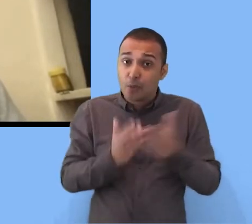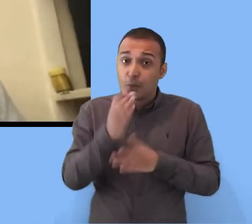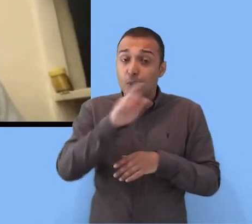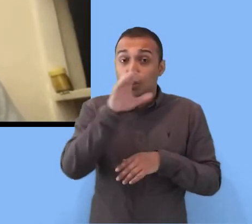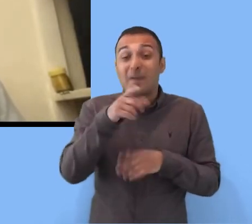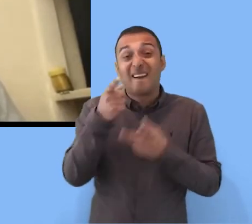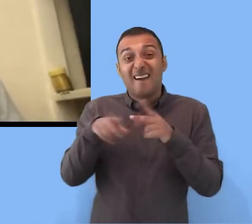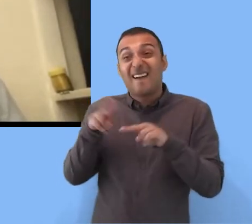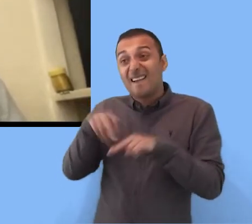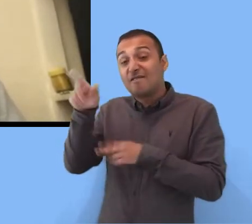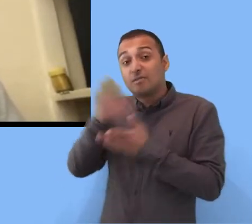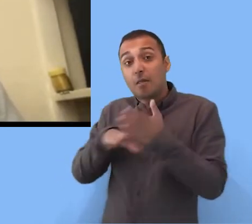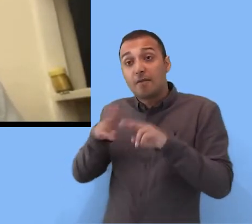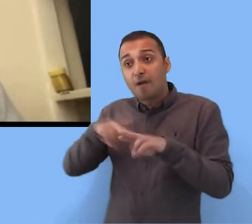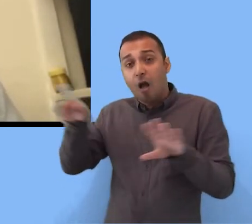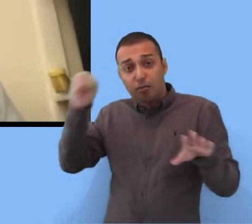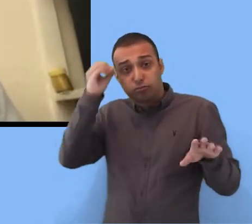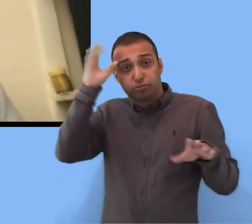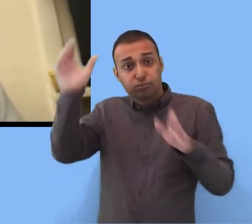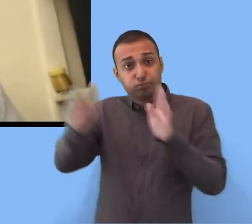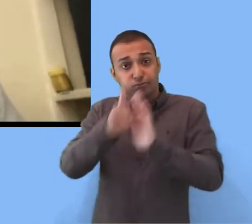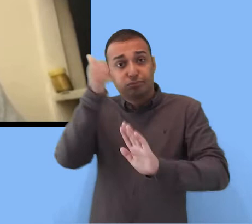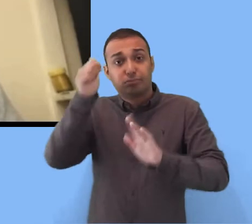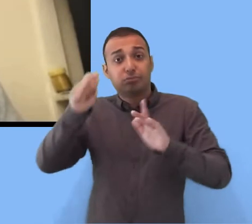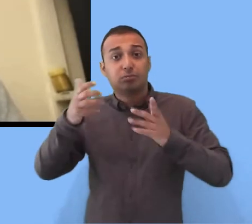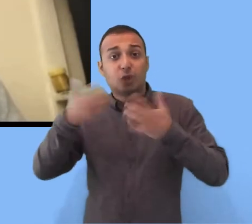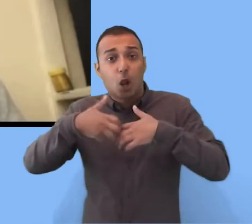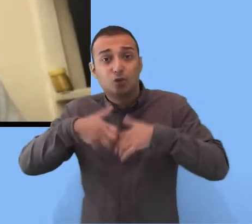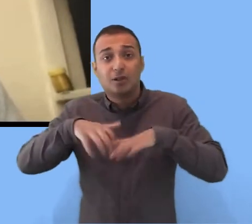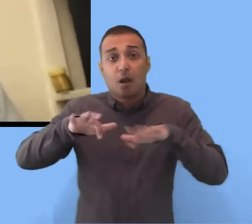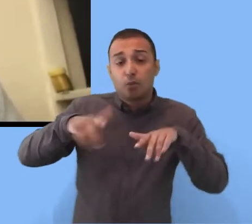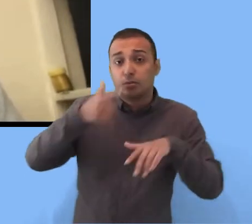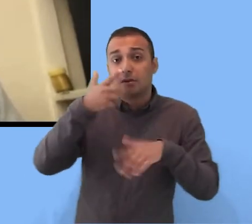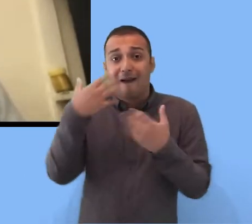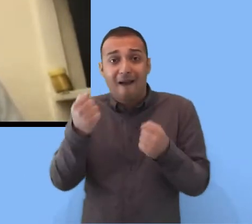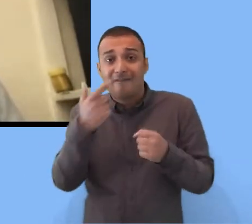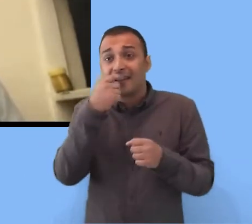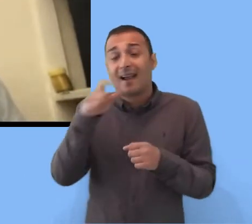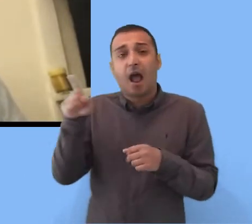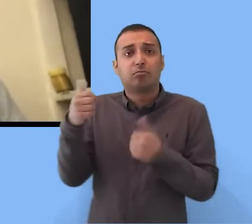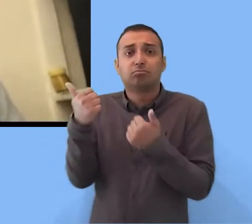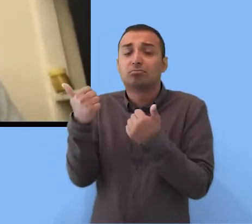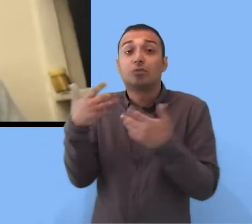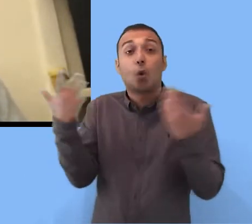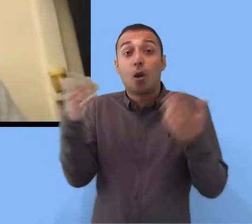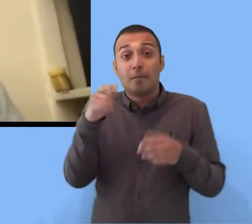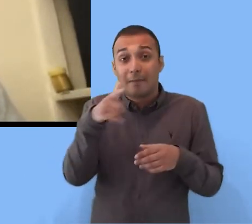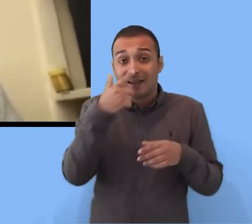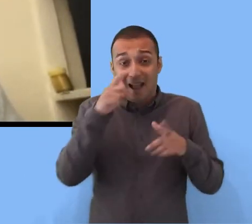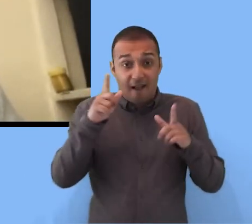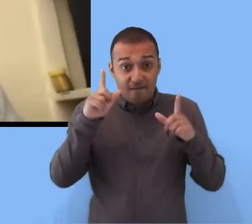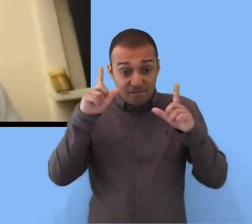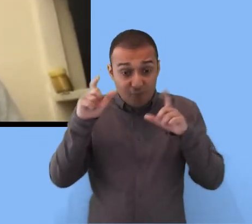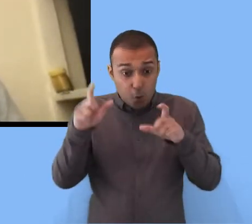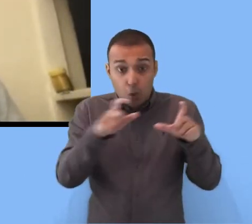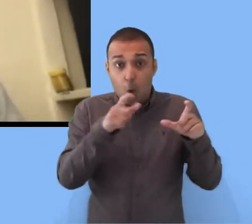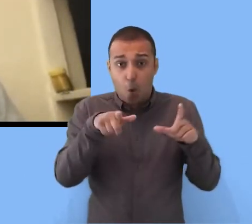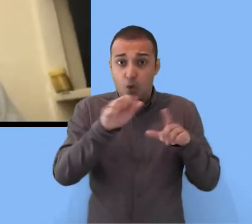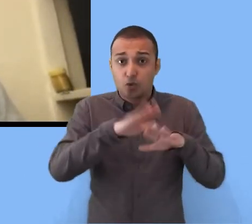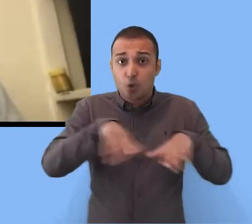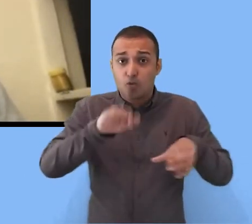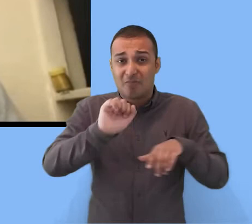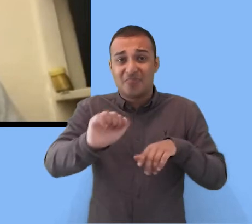computer literate, or even pictures of the environment. Often we take pictures of the child, what they're doing, like the activities that they're doing, but take pictures